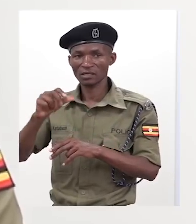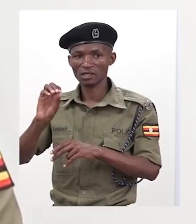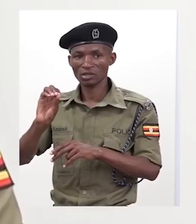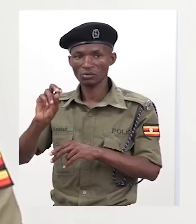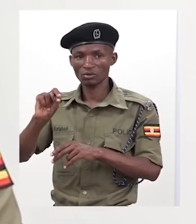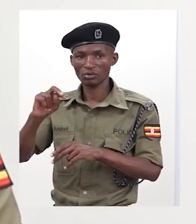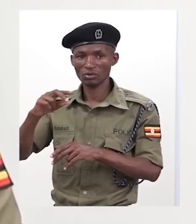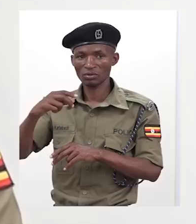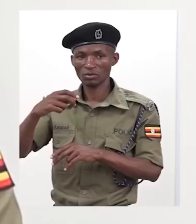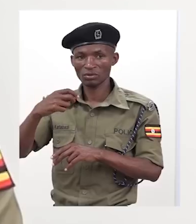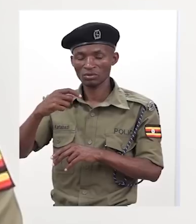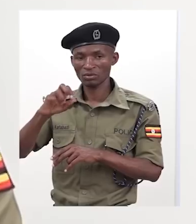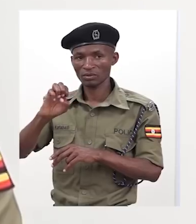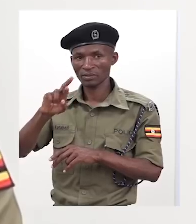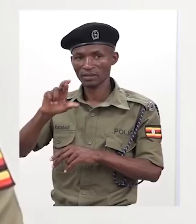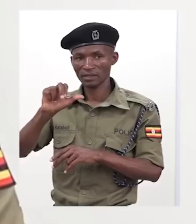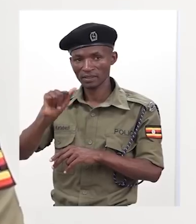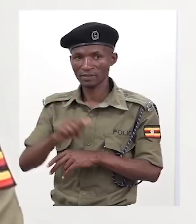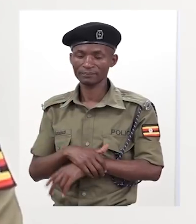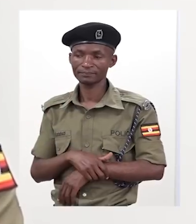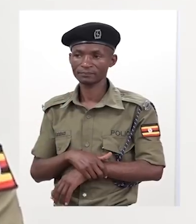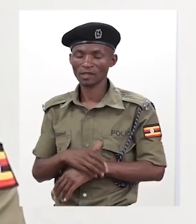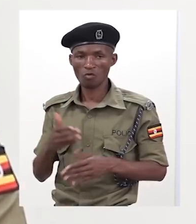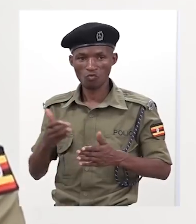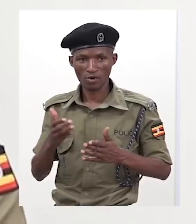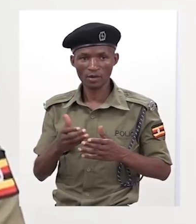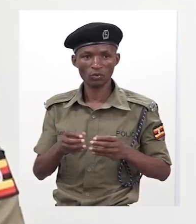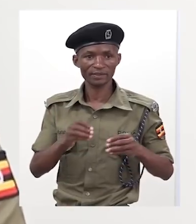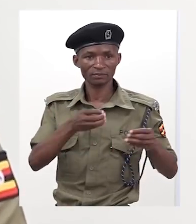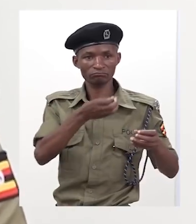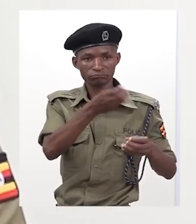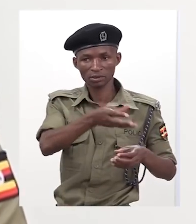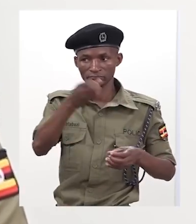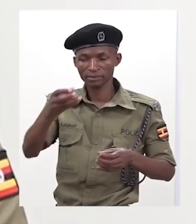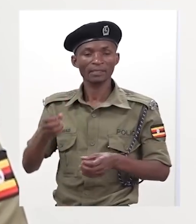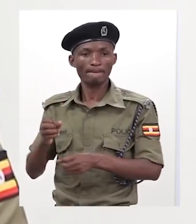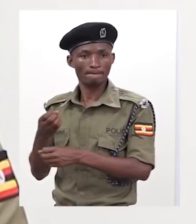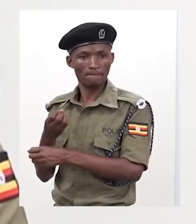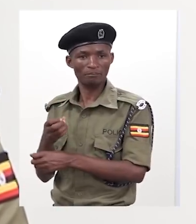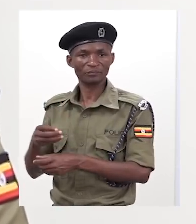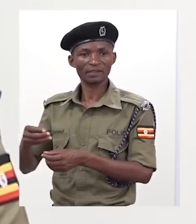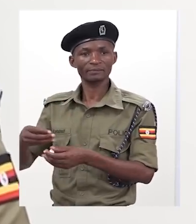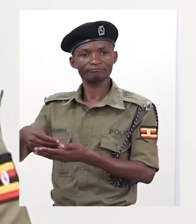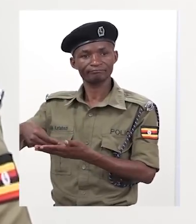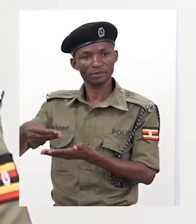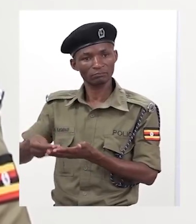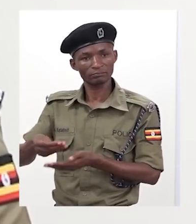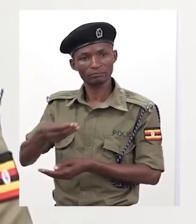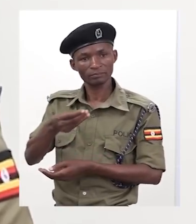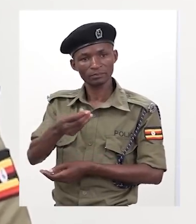Nawire sub-counties in Tororo, where he was distributing a lot of money to